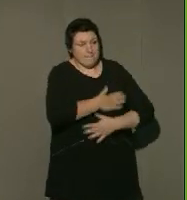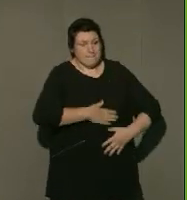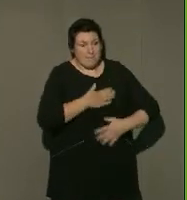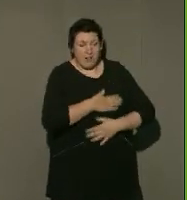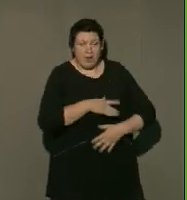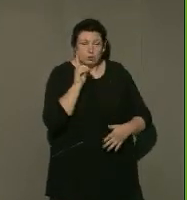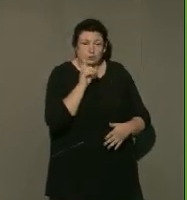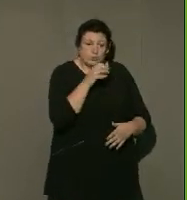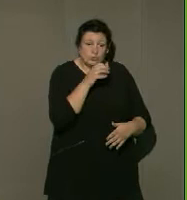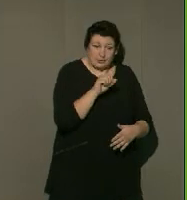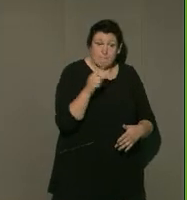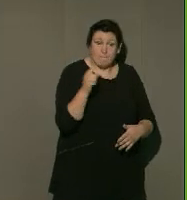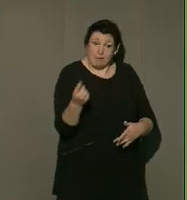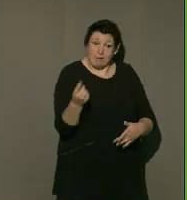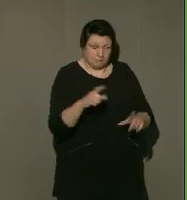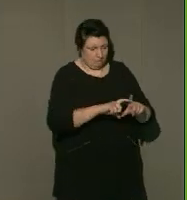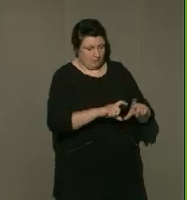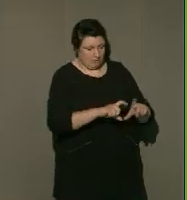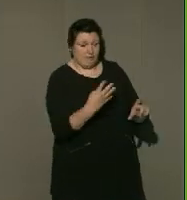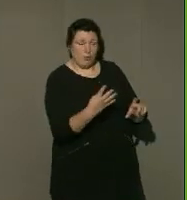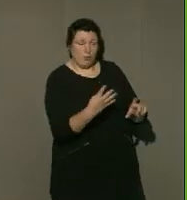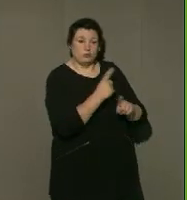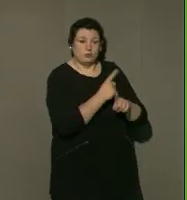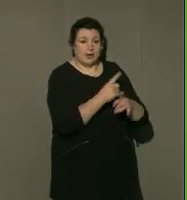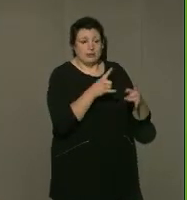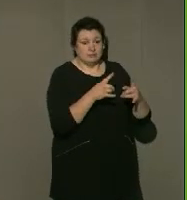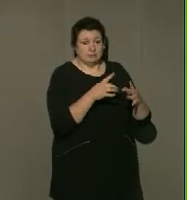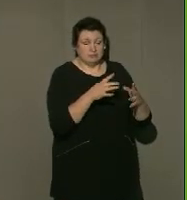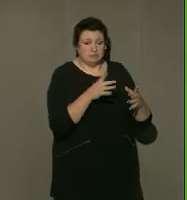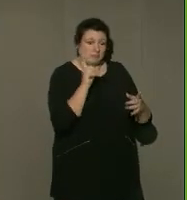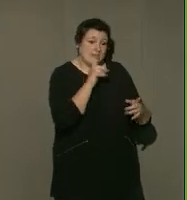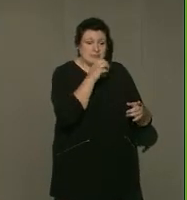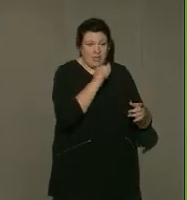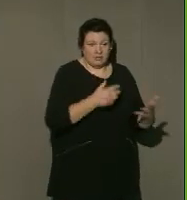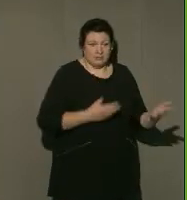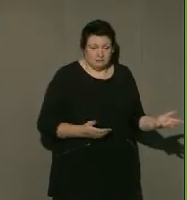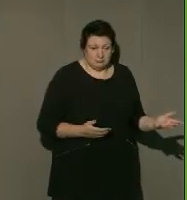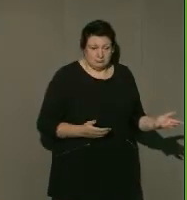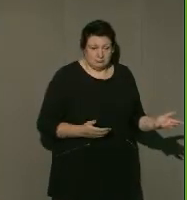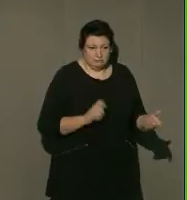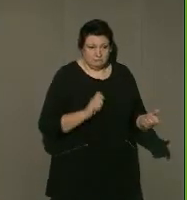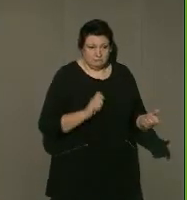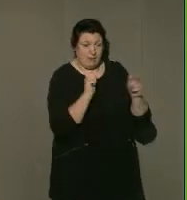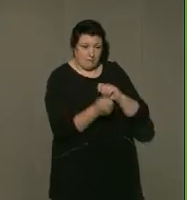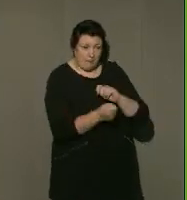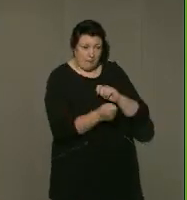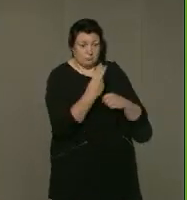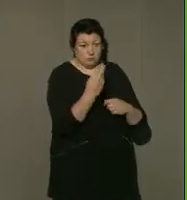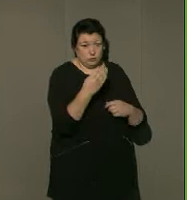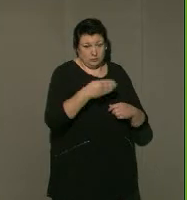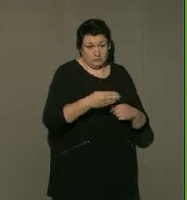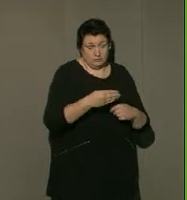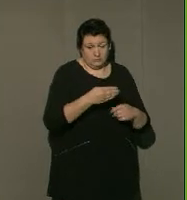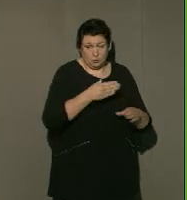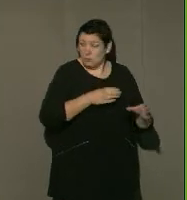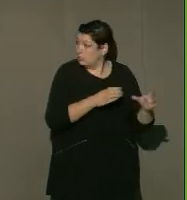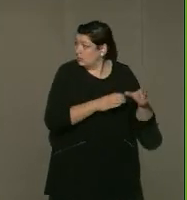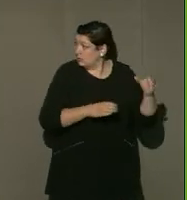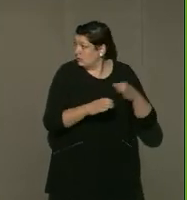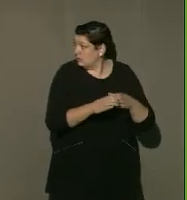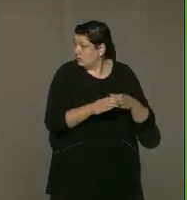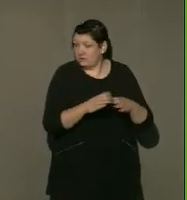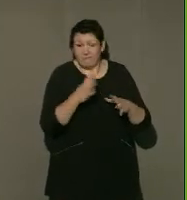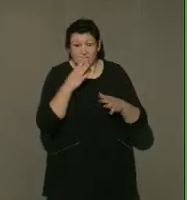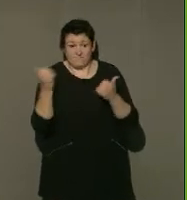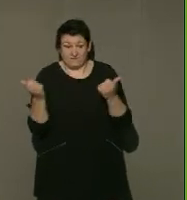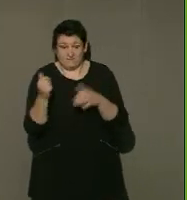paragraph 4 refers to sex. Amendment 29 seeks to replace the... Martin, can you wind up, please? Yes, This